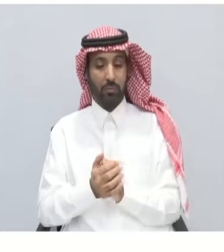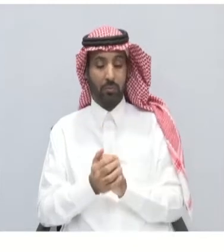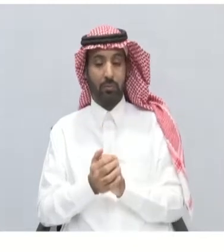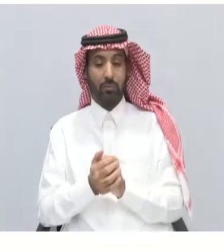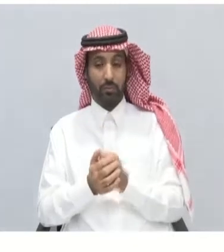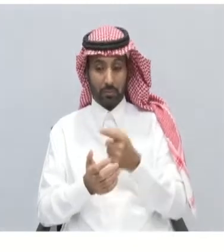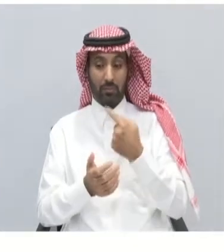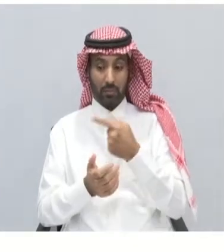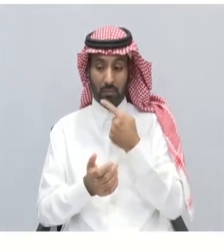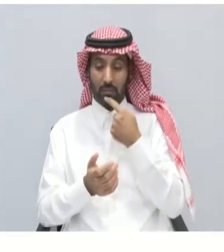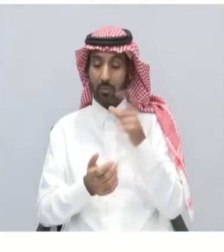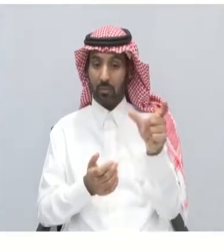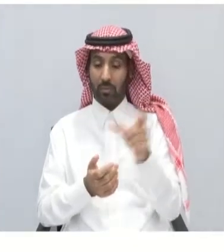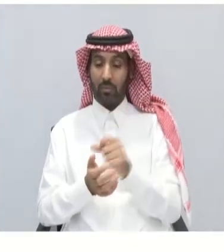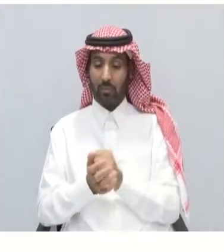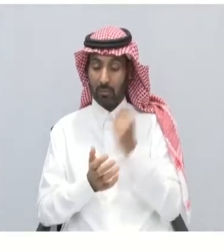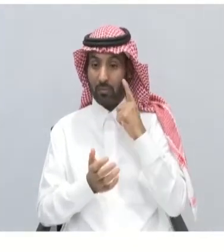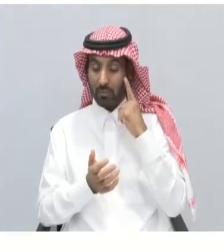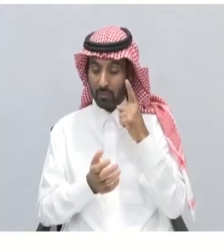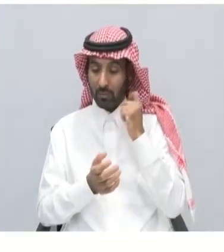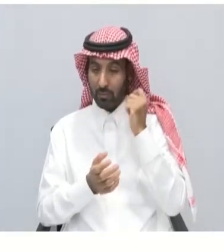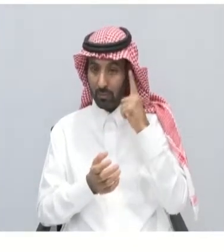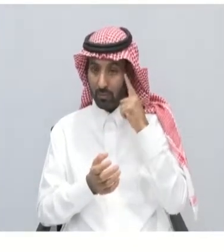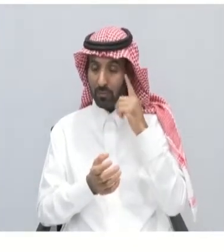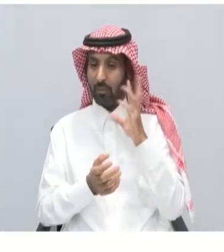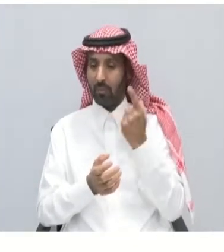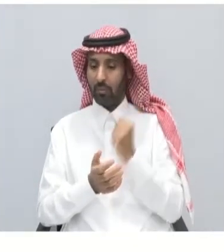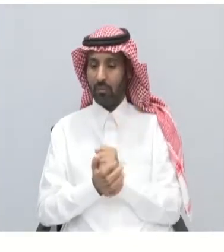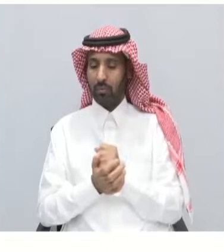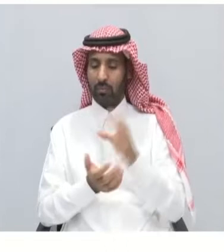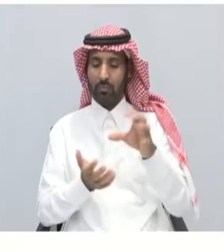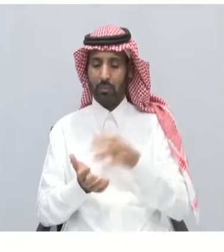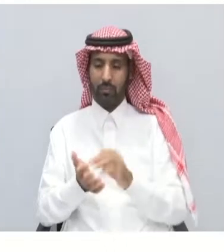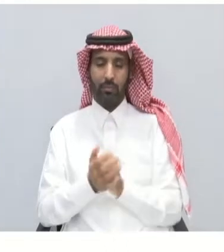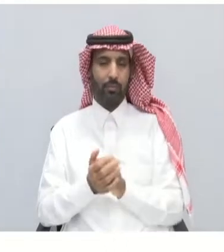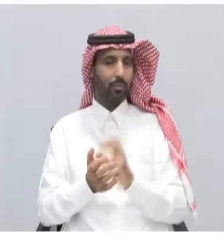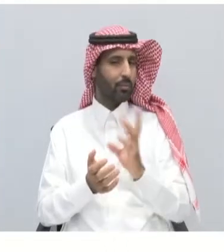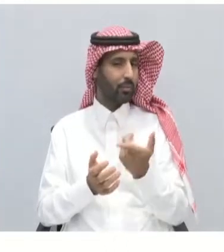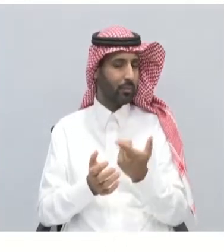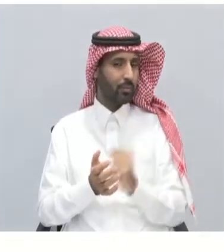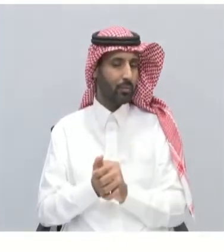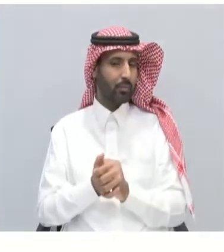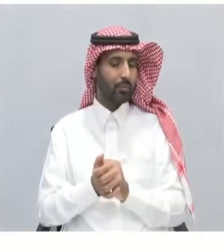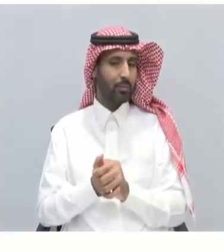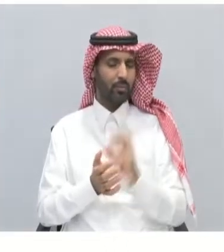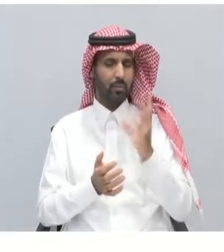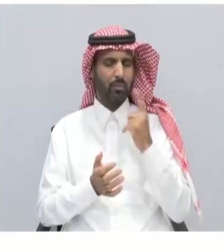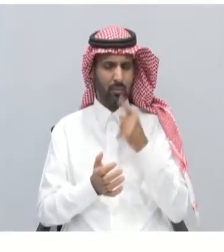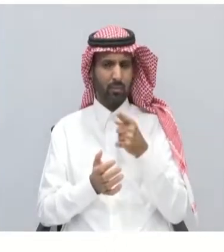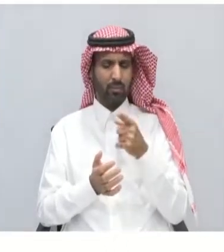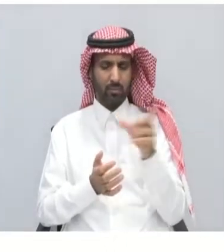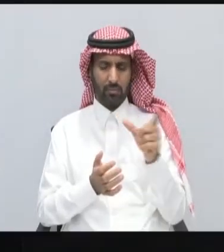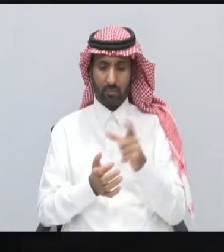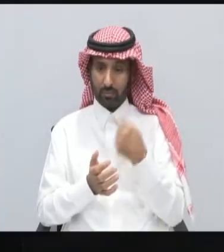They said this word takes the place of intelligence. What do you think the